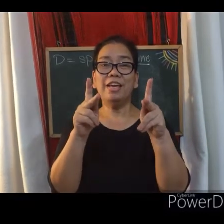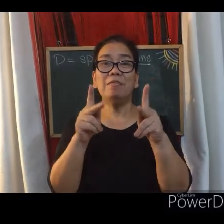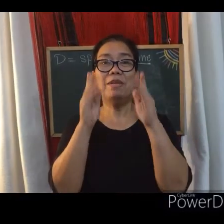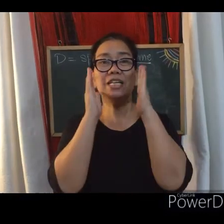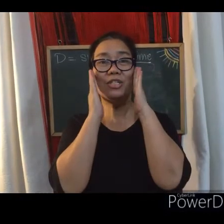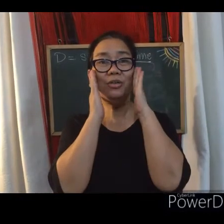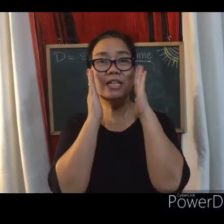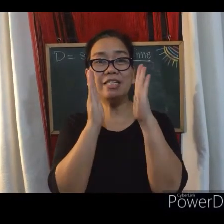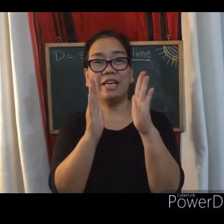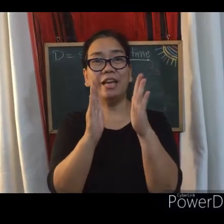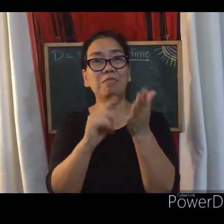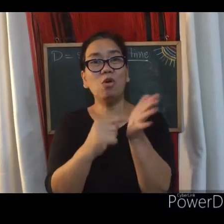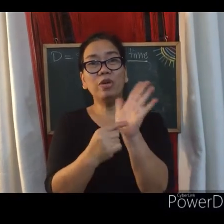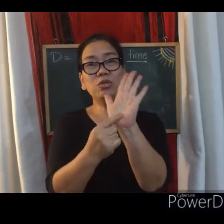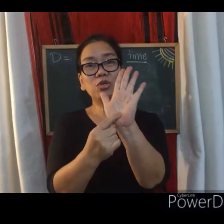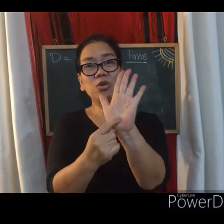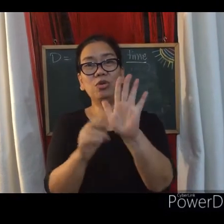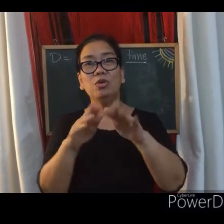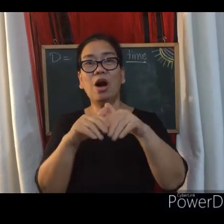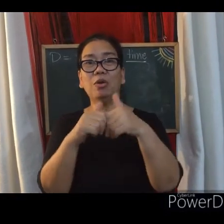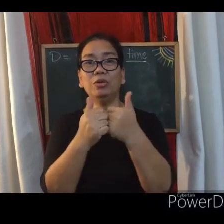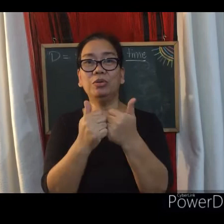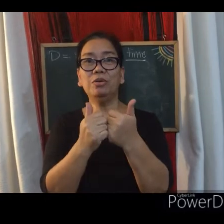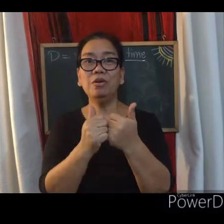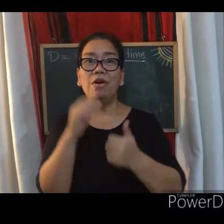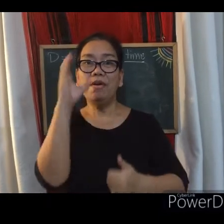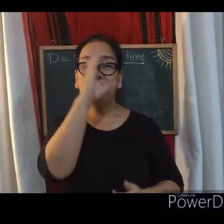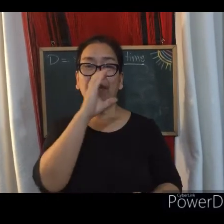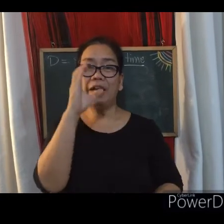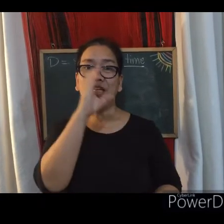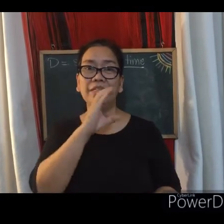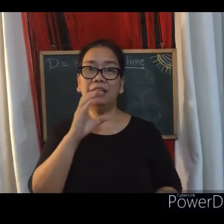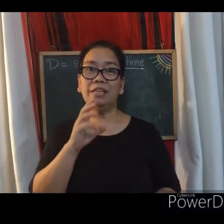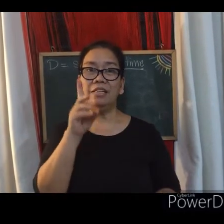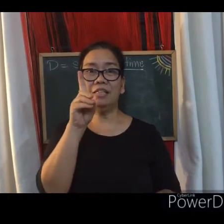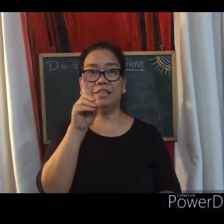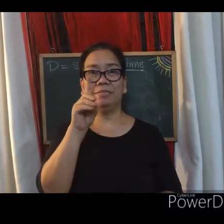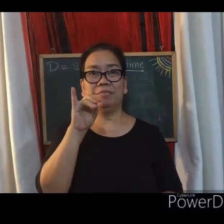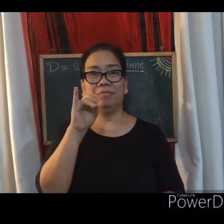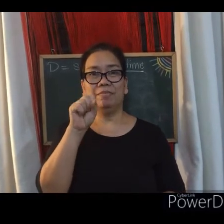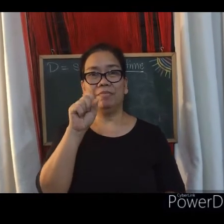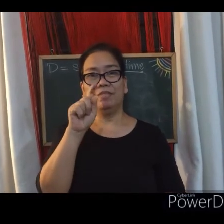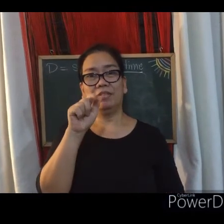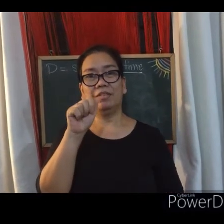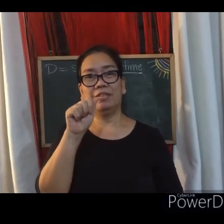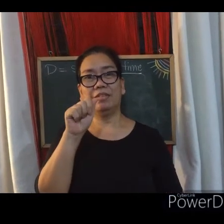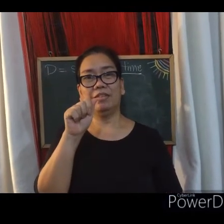Okay? Please do listen. I'm going to show you how to find the